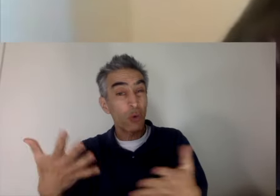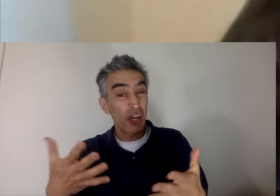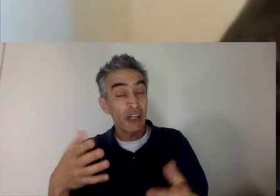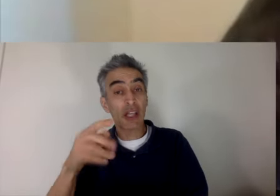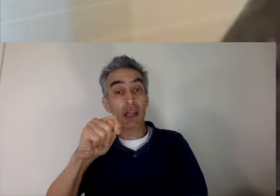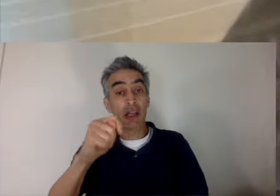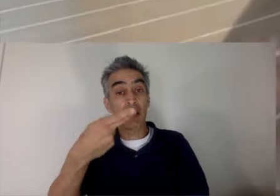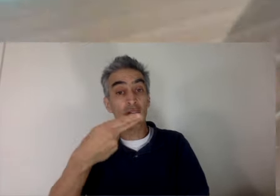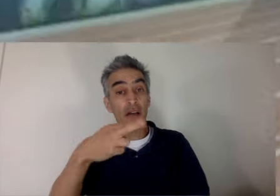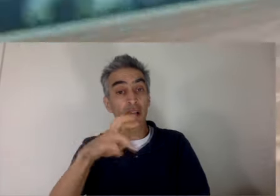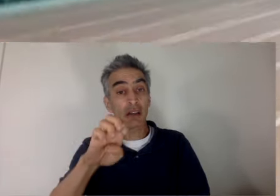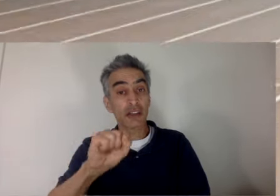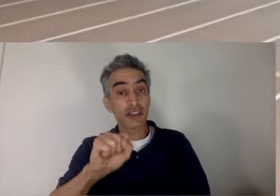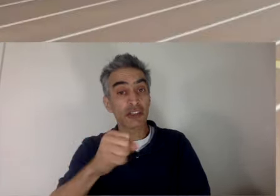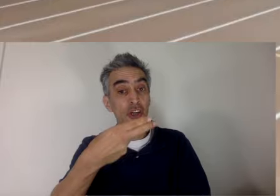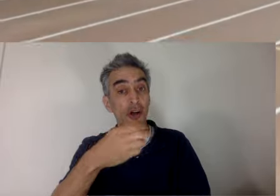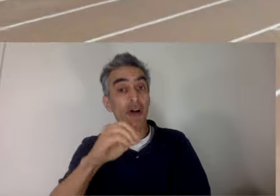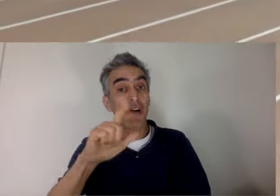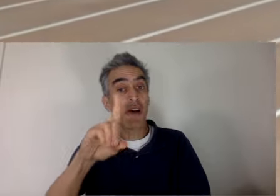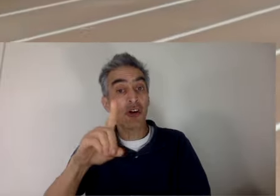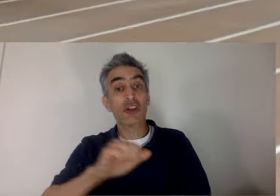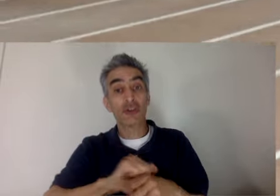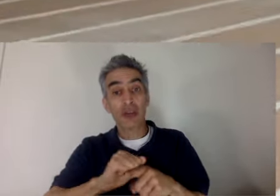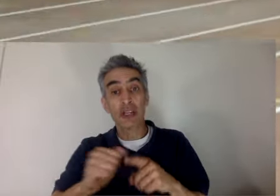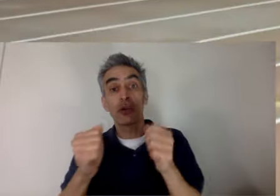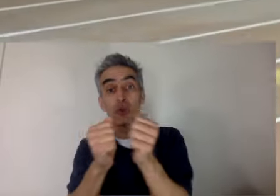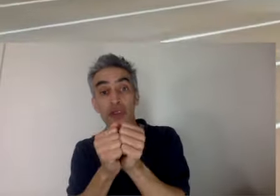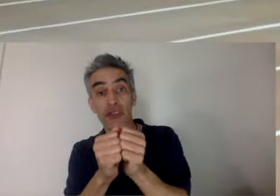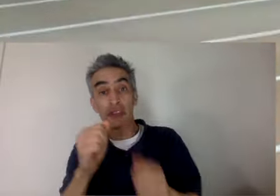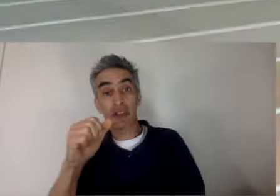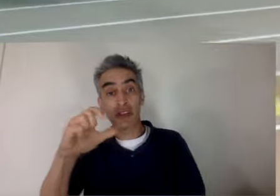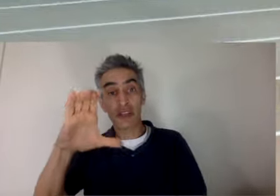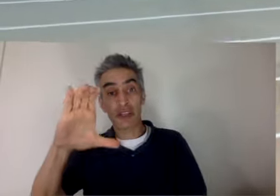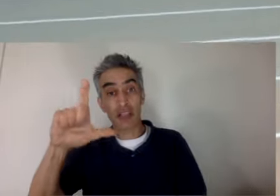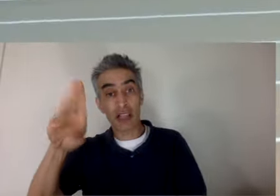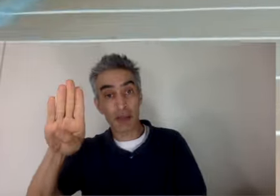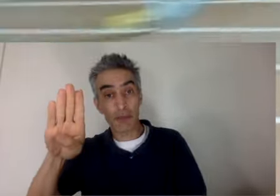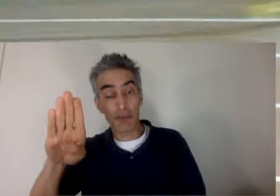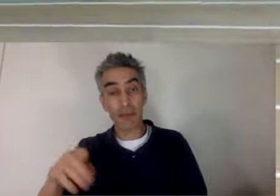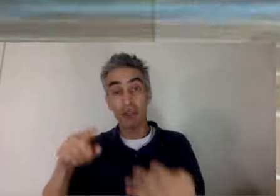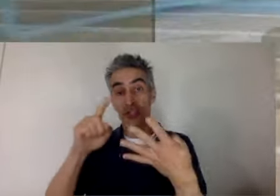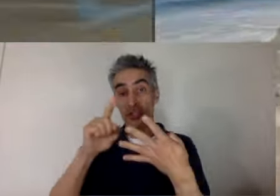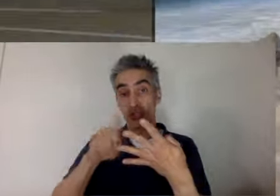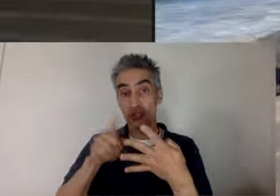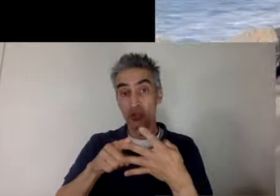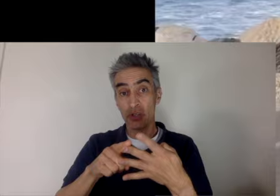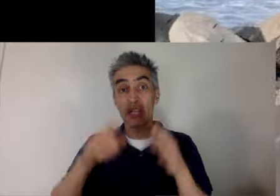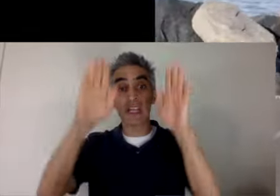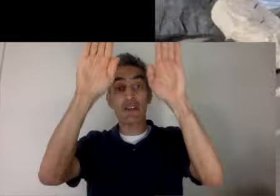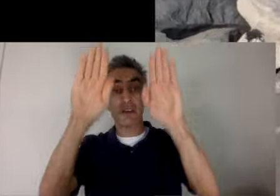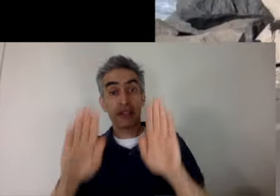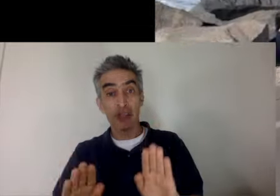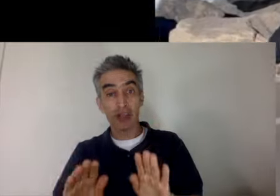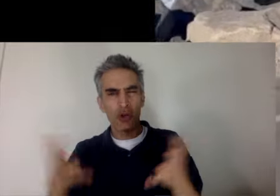one track night. That's every Tuesday with the running club, and that's the threshold training.